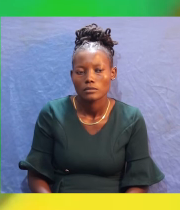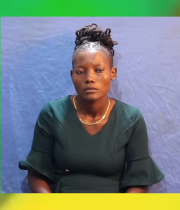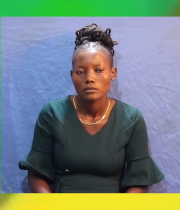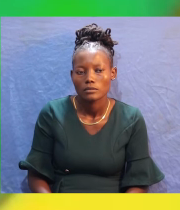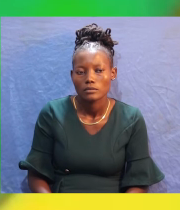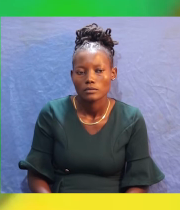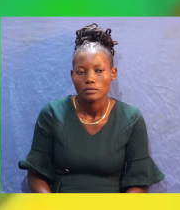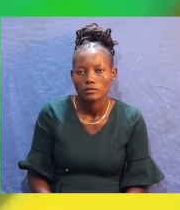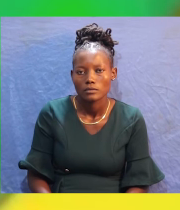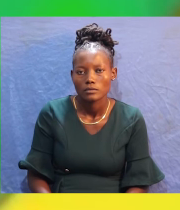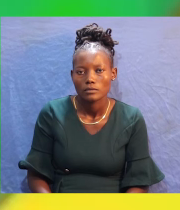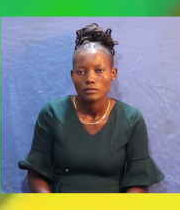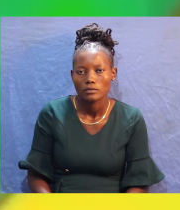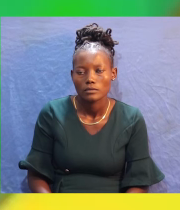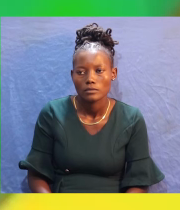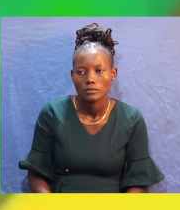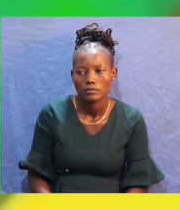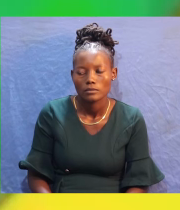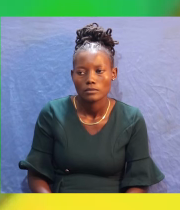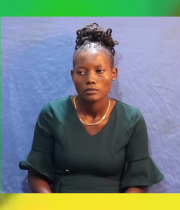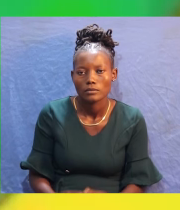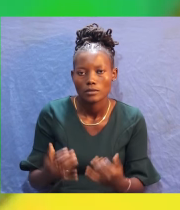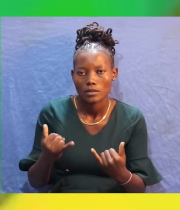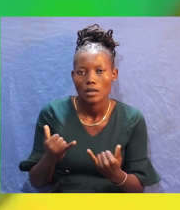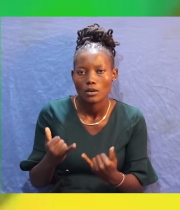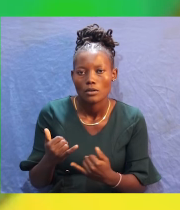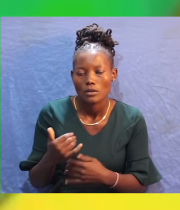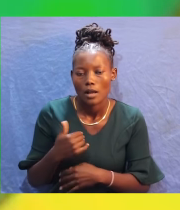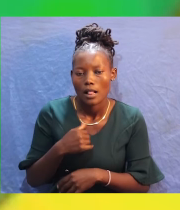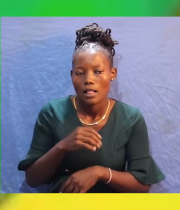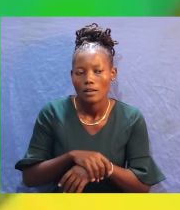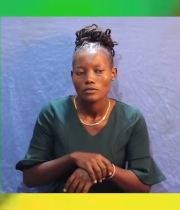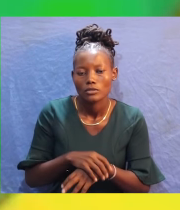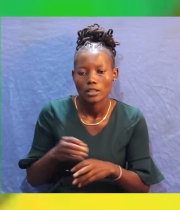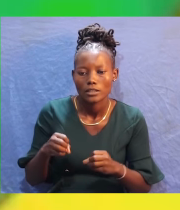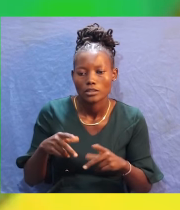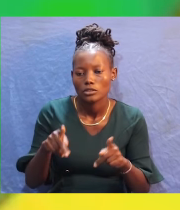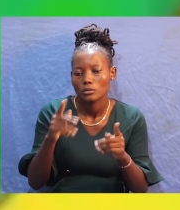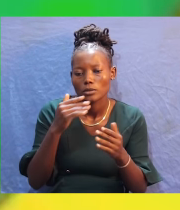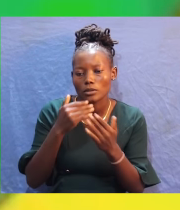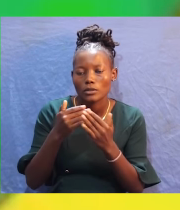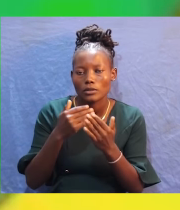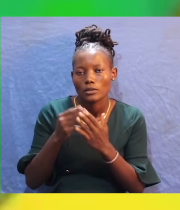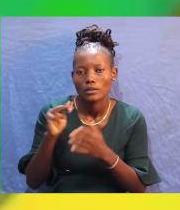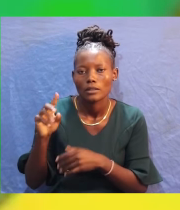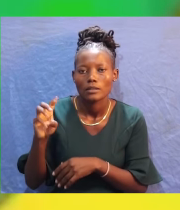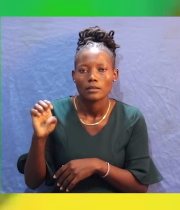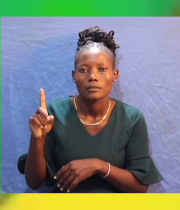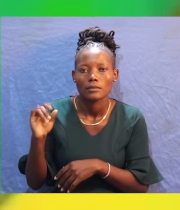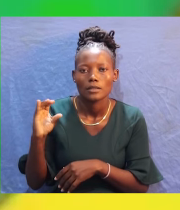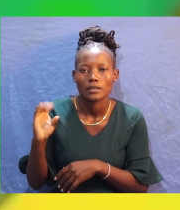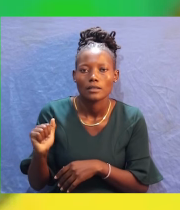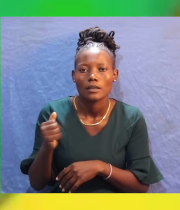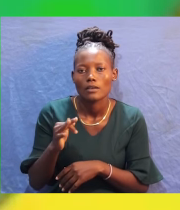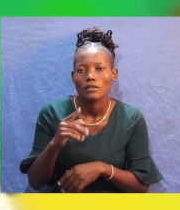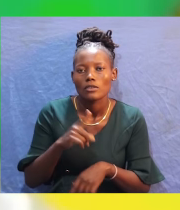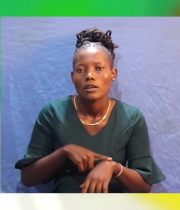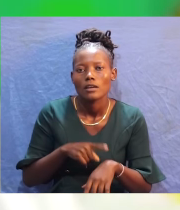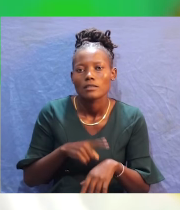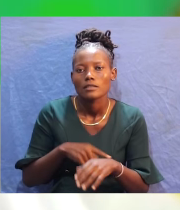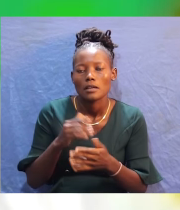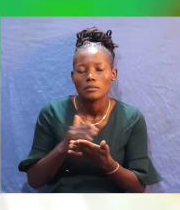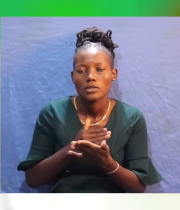If not, I'll have to take this opportunity to thank Nadica for her time, share